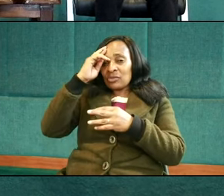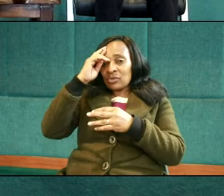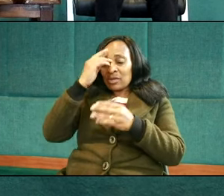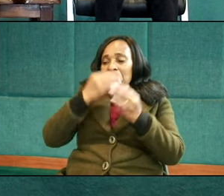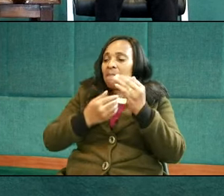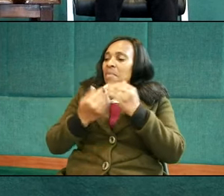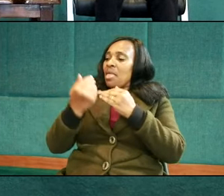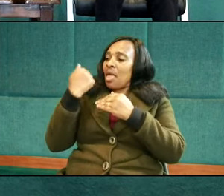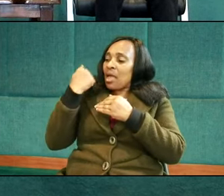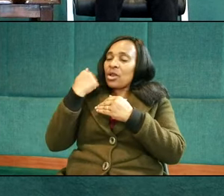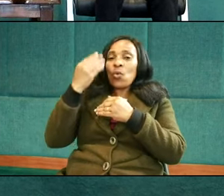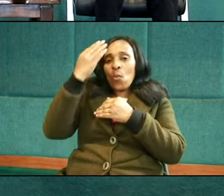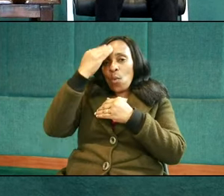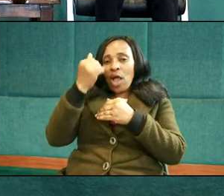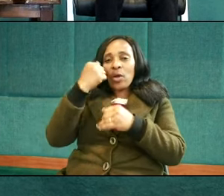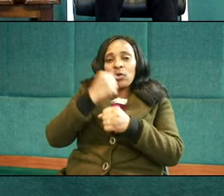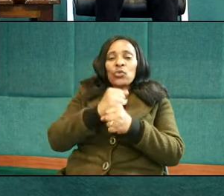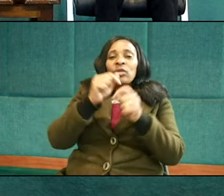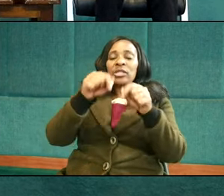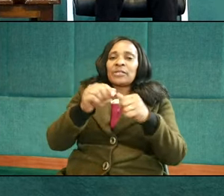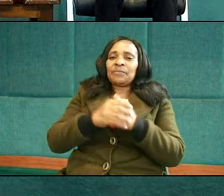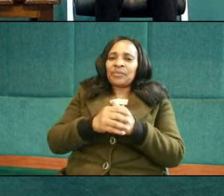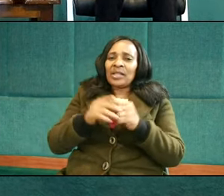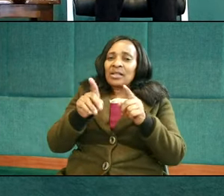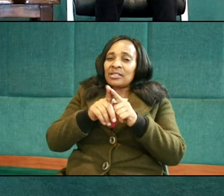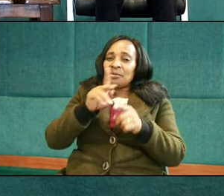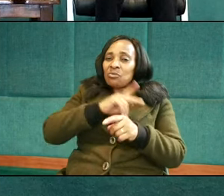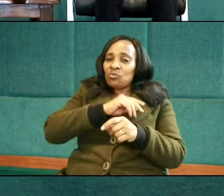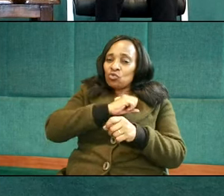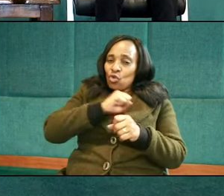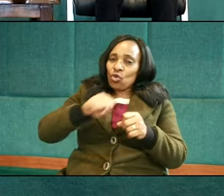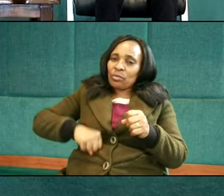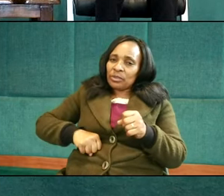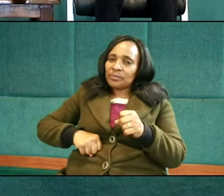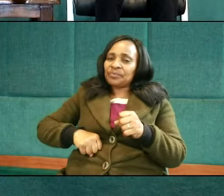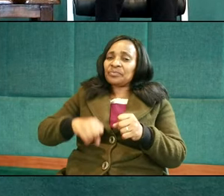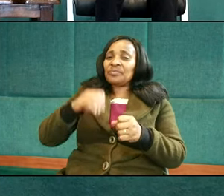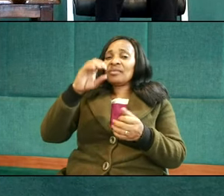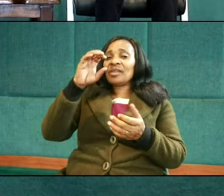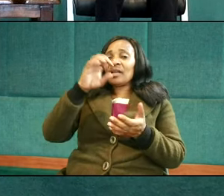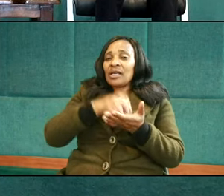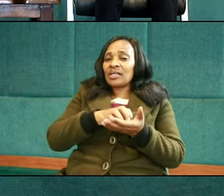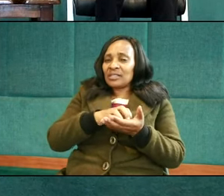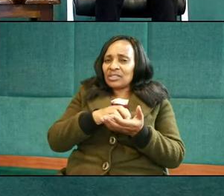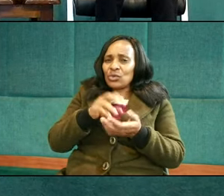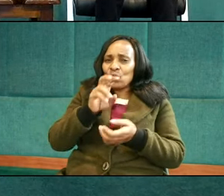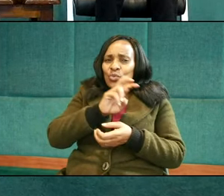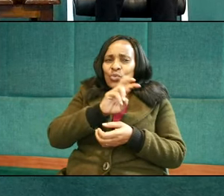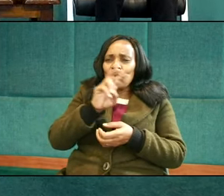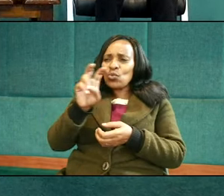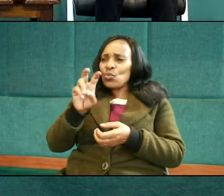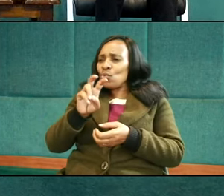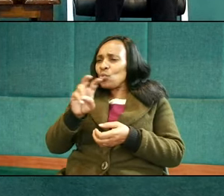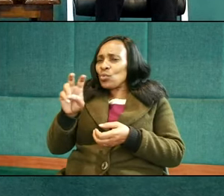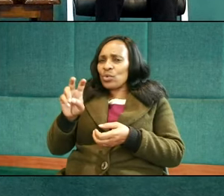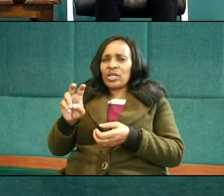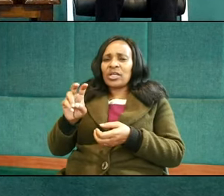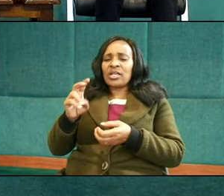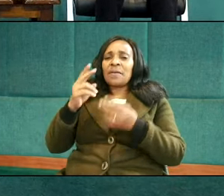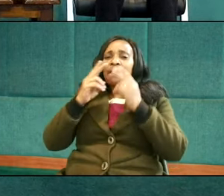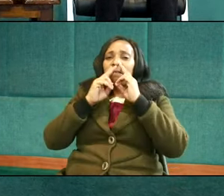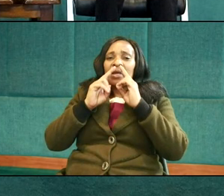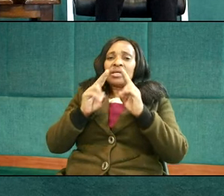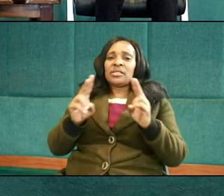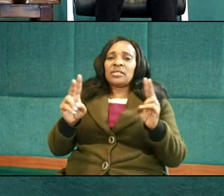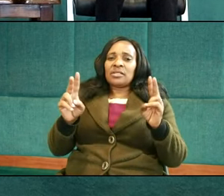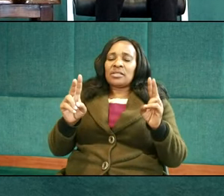why you're doing it. In Solomon's case, he might have been looking for peace